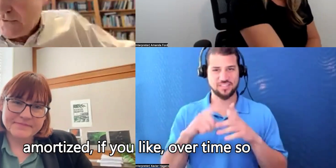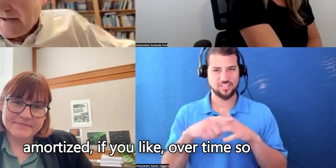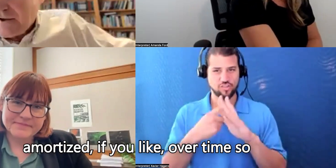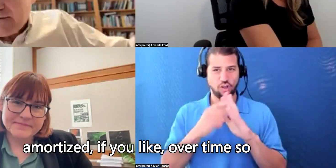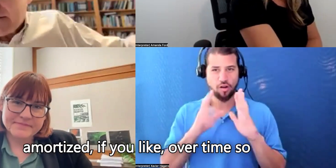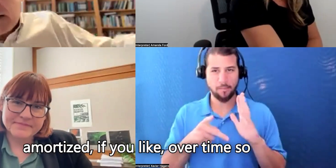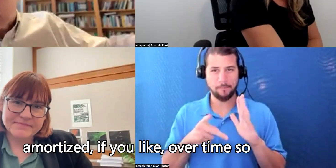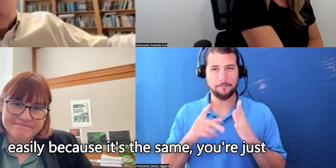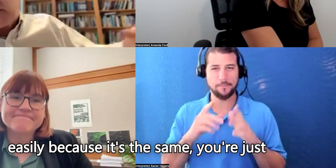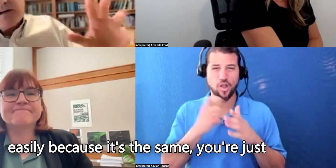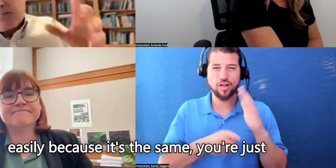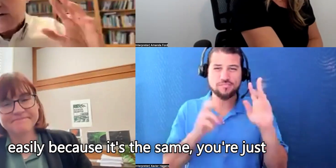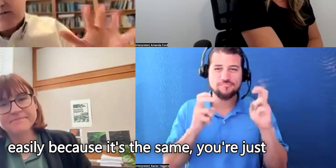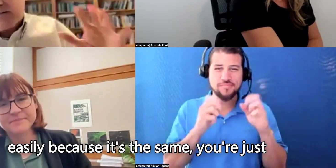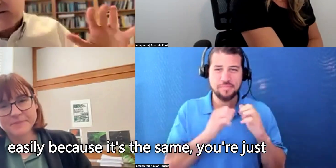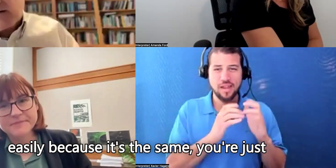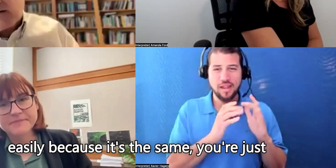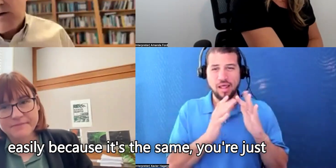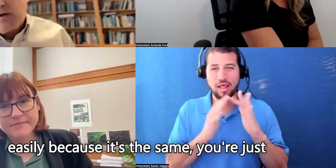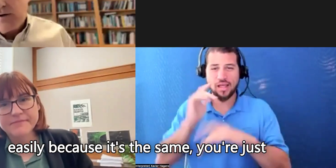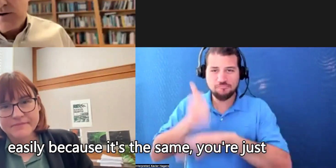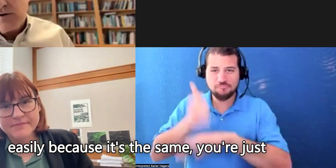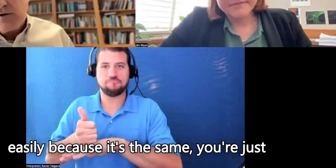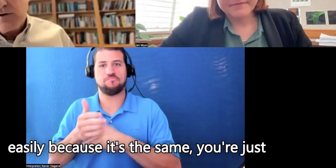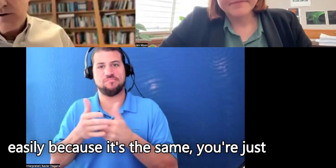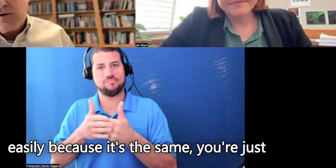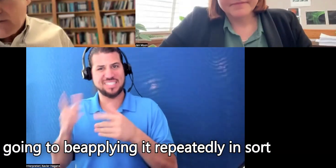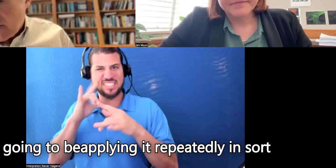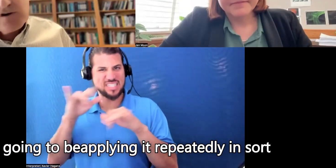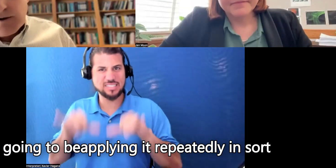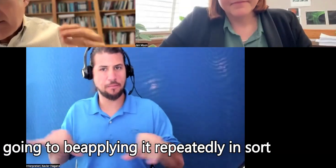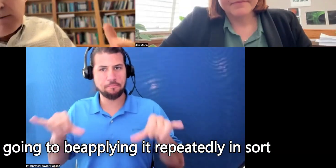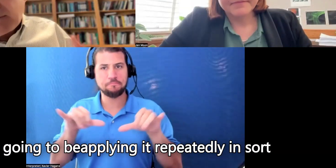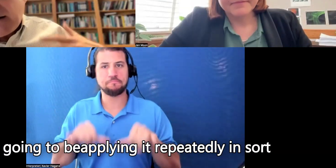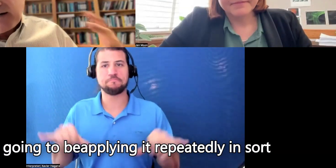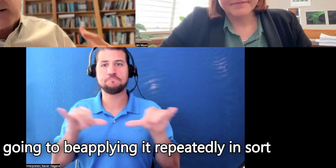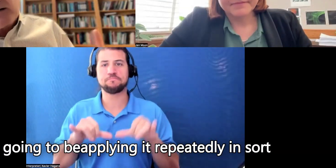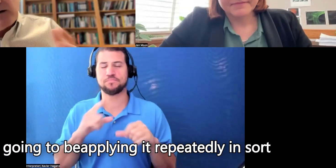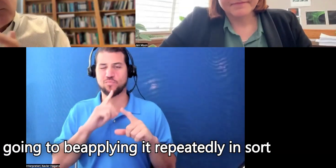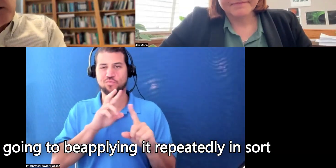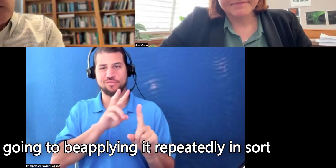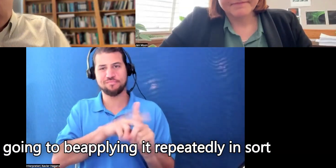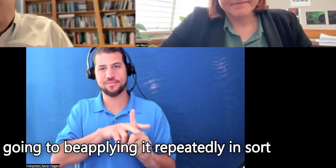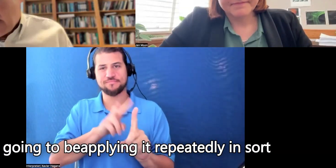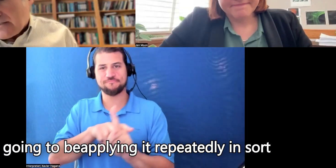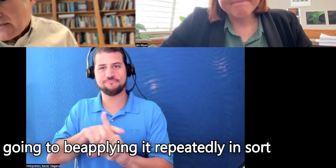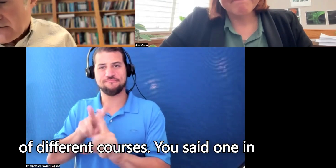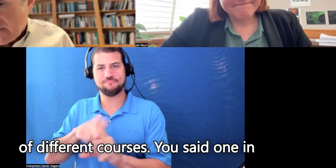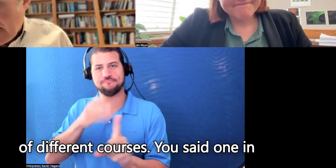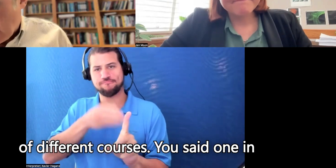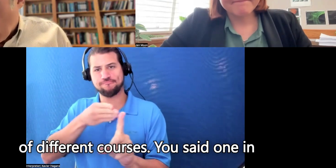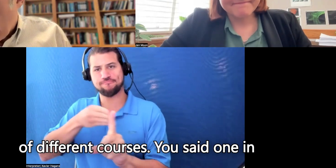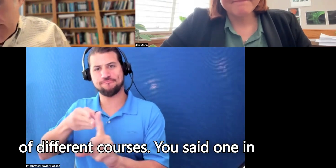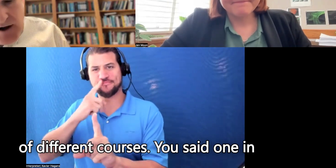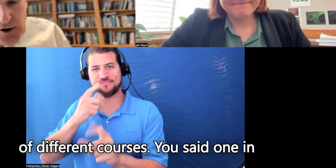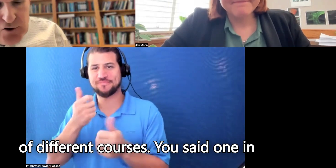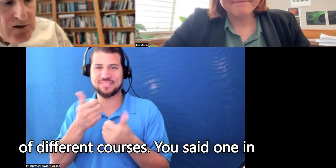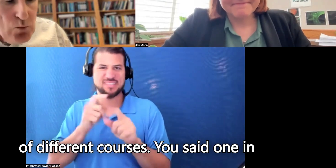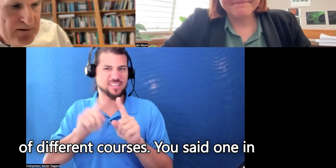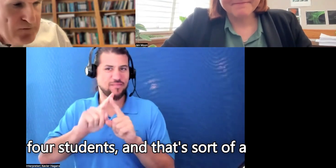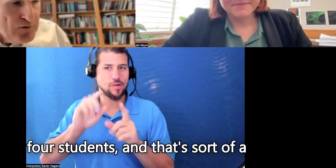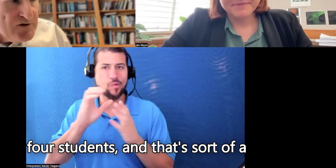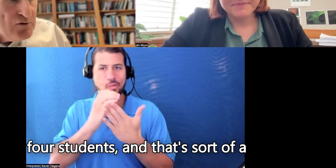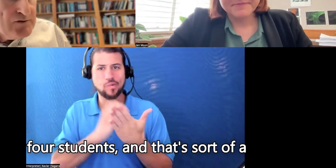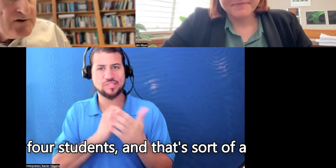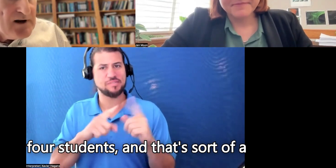amortized, if you like, over time so easily because it's the same. You're just going to be applying it repeatedly in sort of different courses. You said